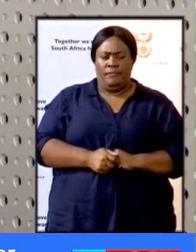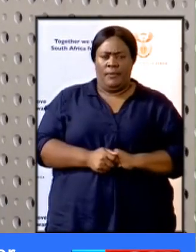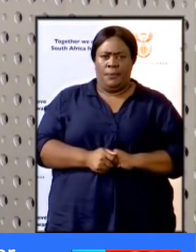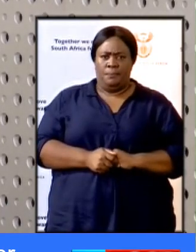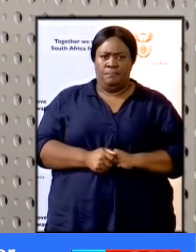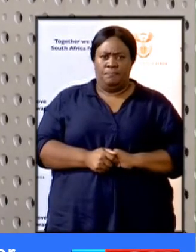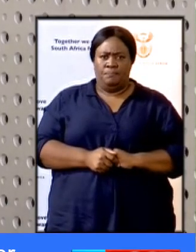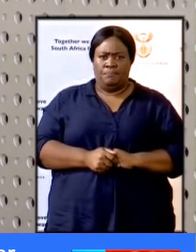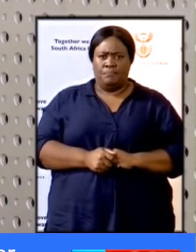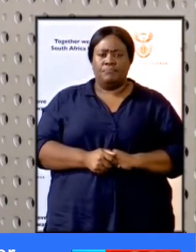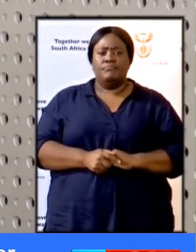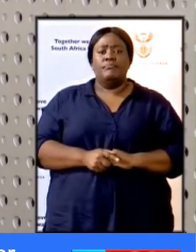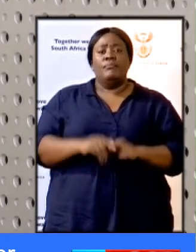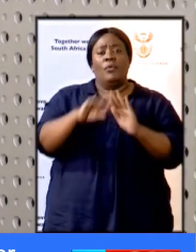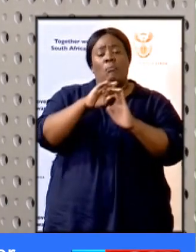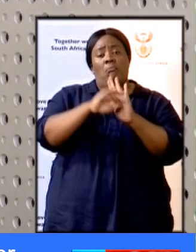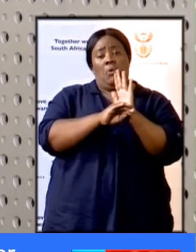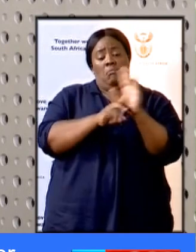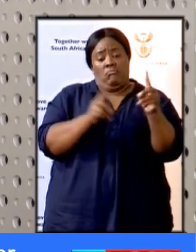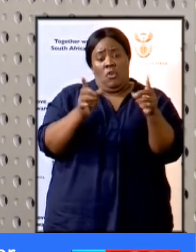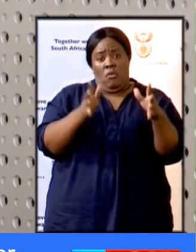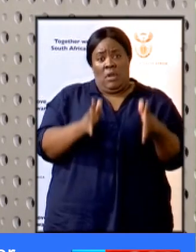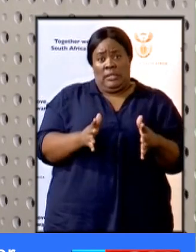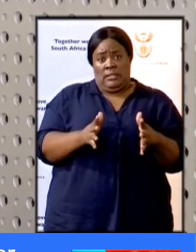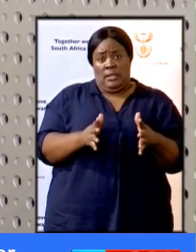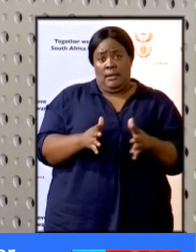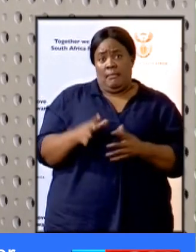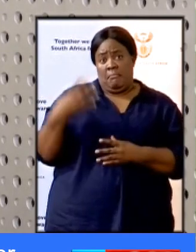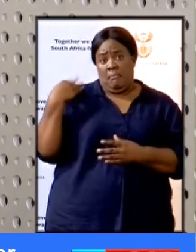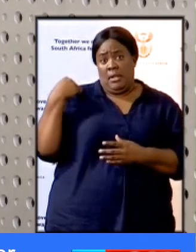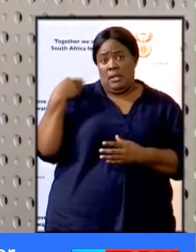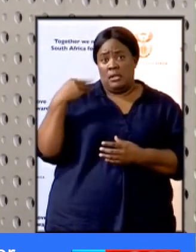Program Director Babu Mvelase, Minister Mthembu,